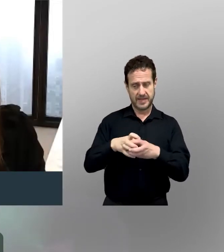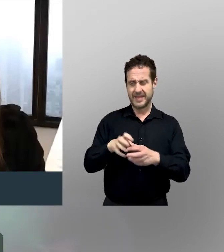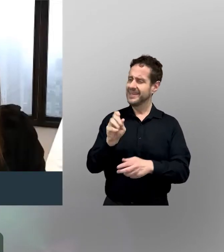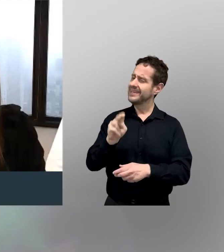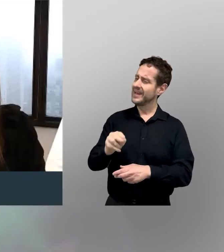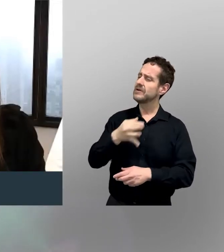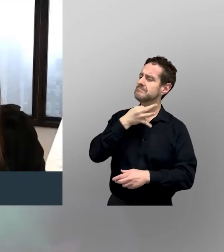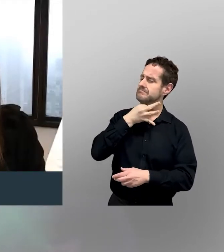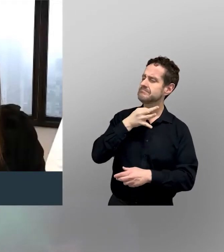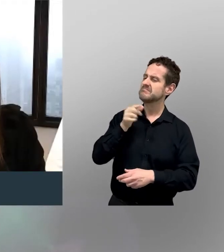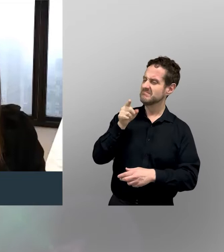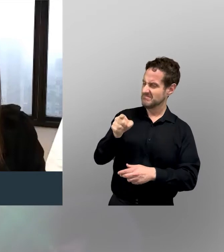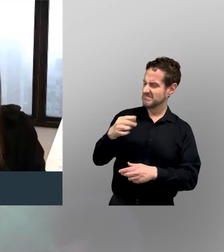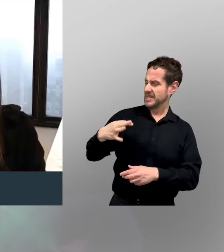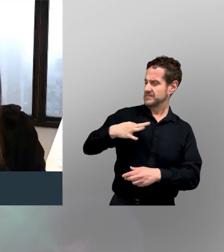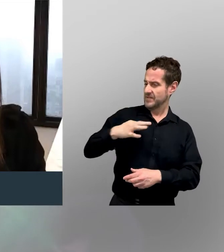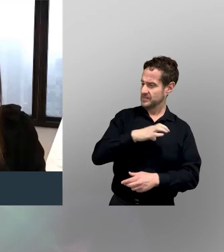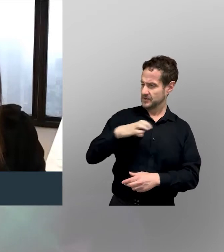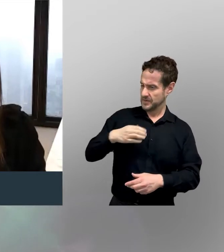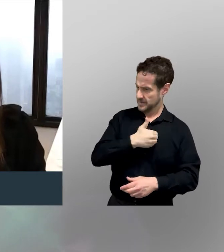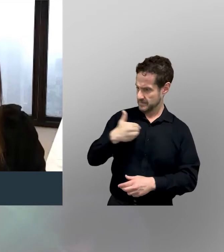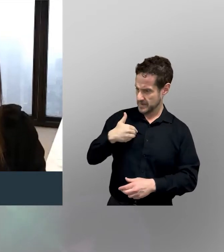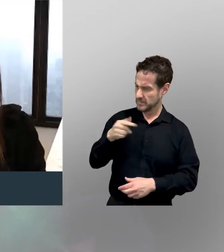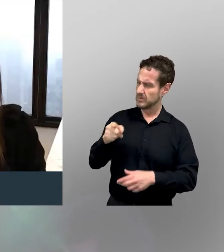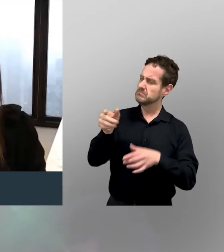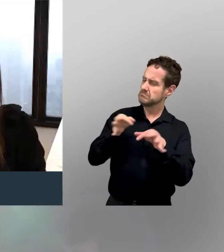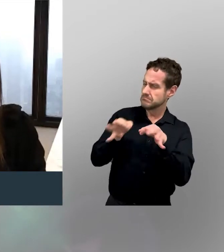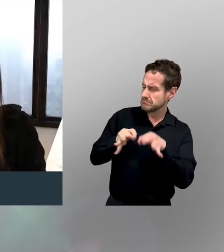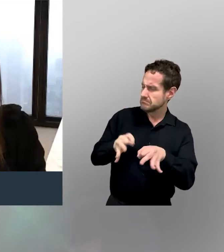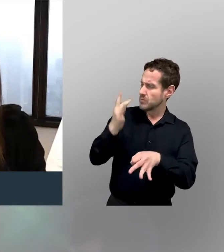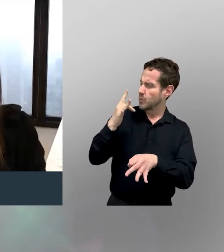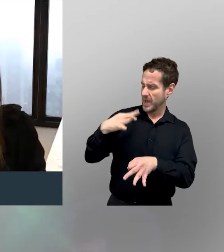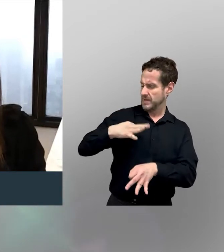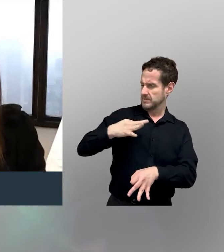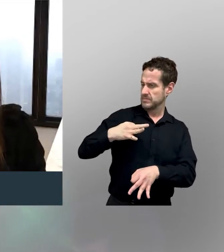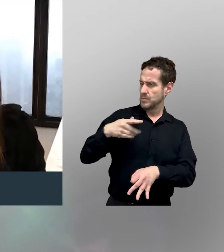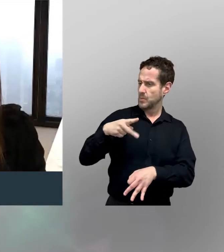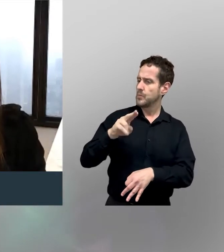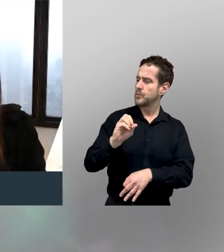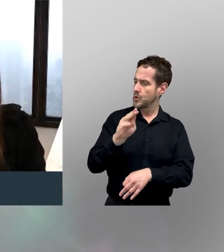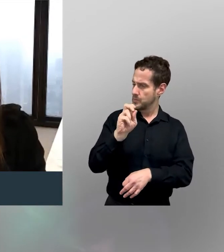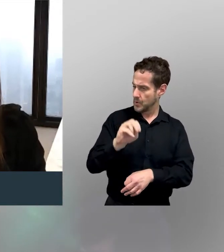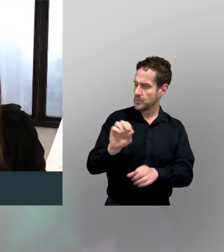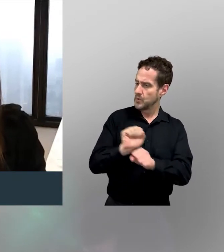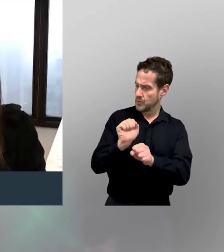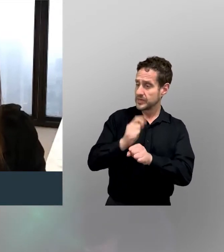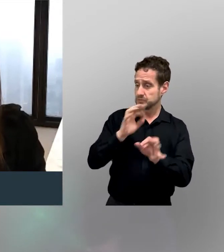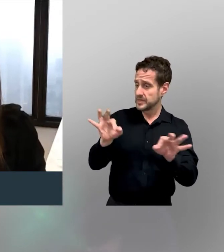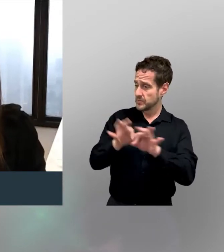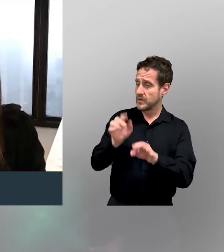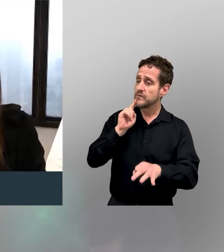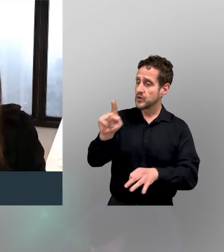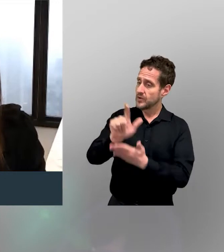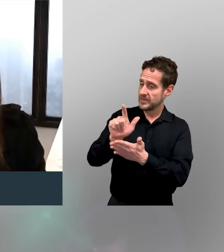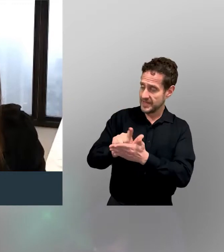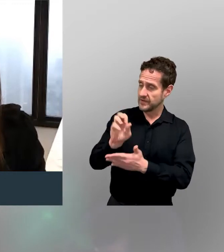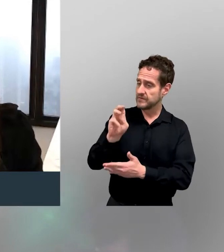bono committee. Karen, as a pro bono committee member, can you tell us why pro bono work is so important to your